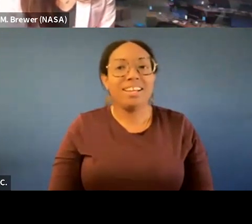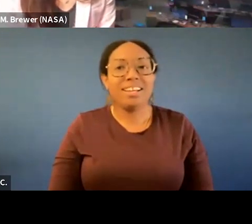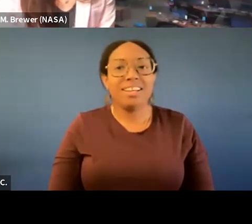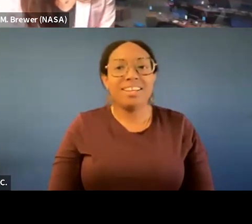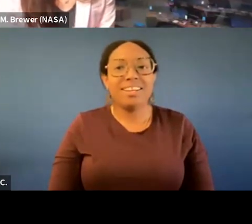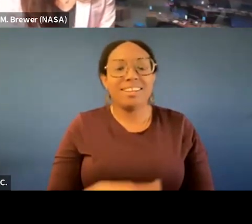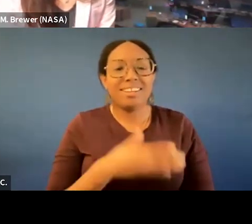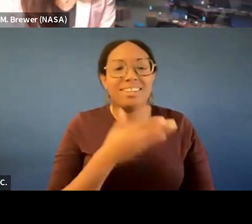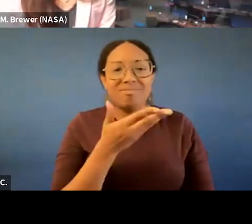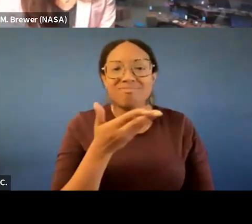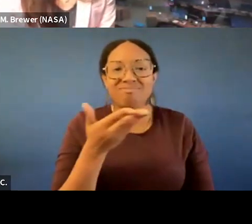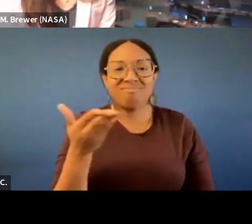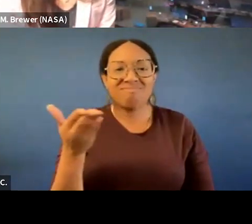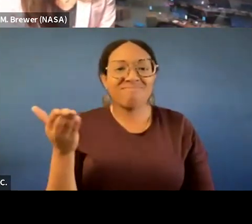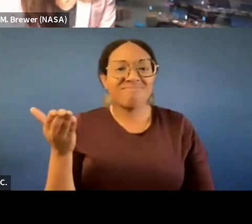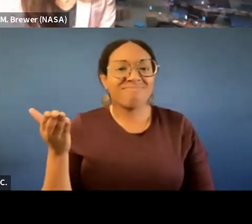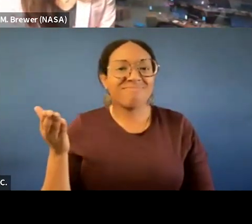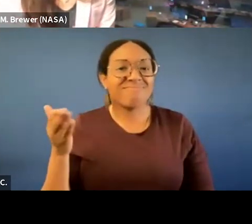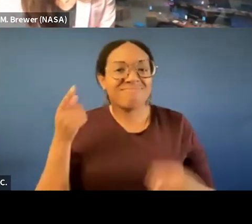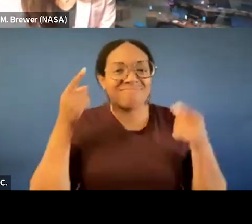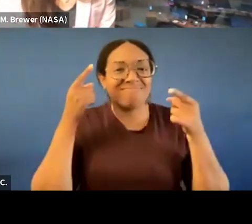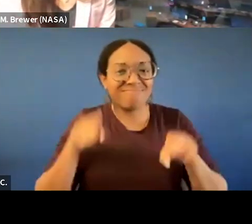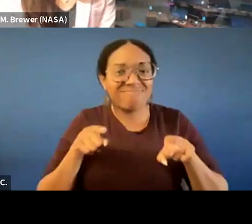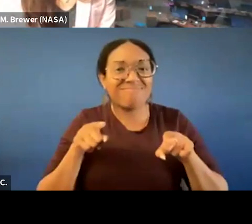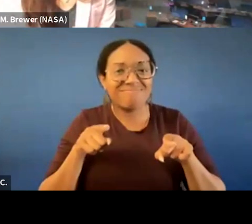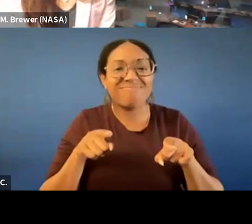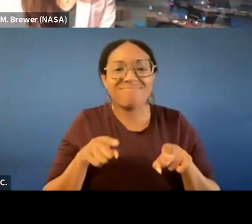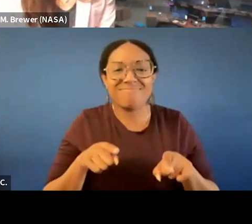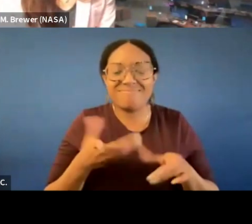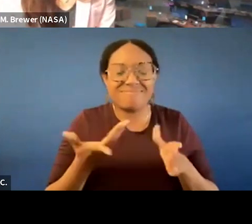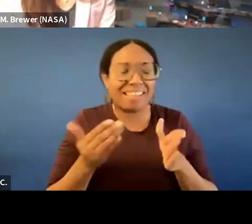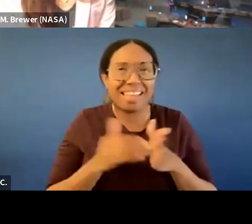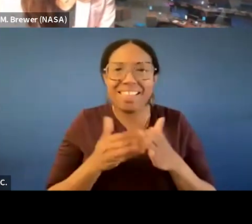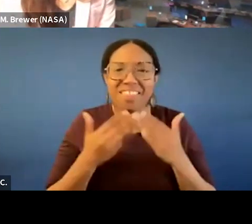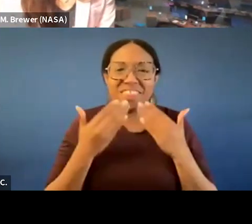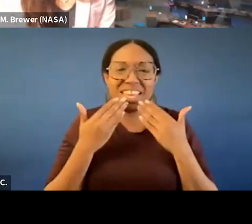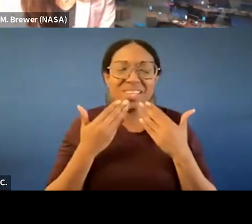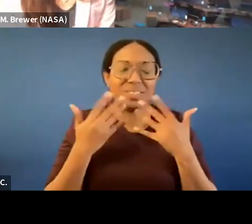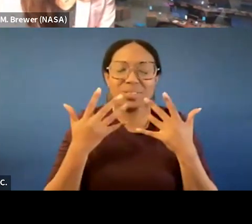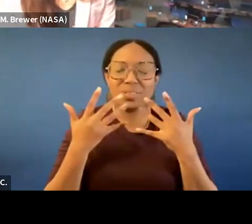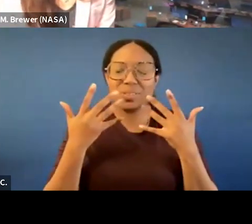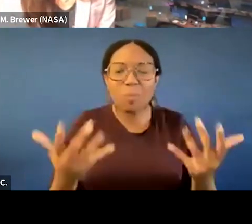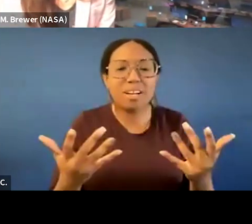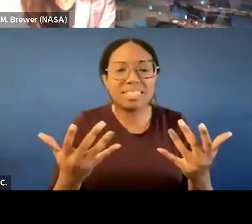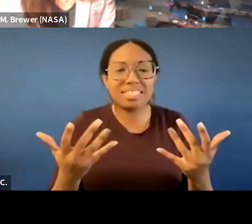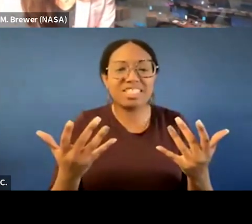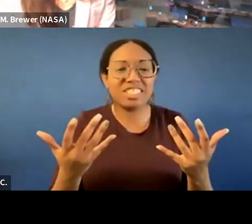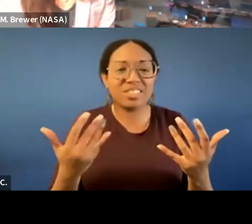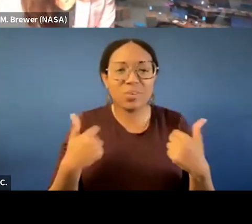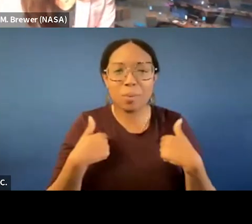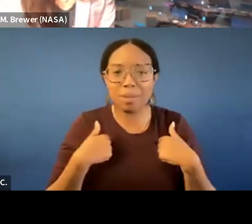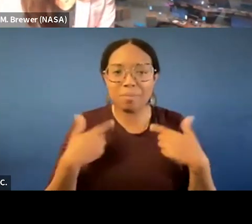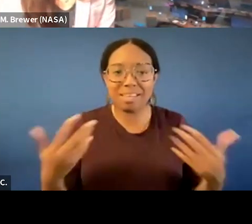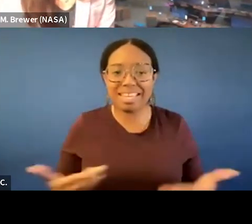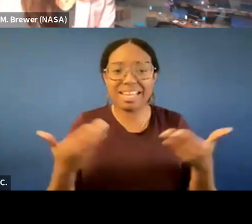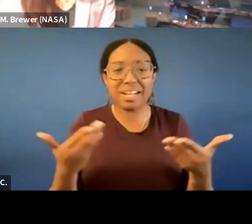has said. Again, thank you all for having us here and having me here. But, you know, my mother